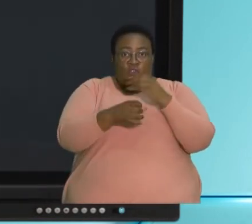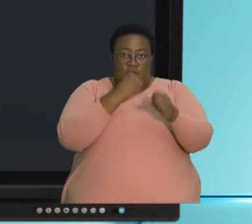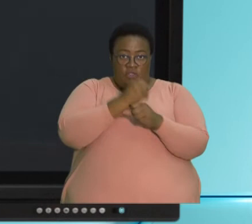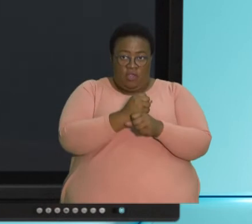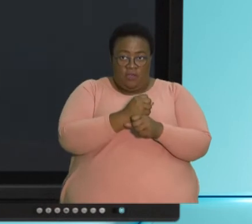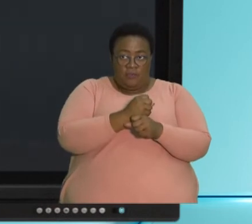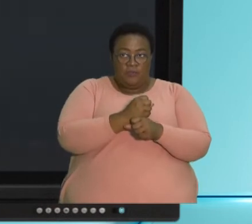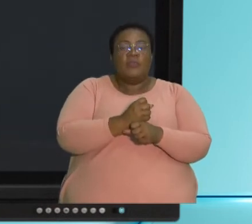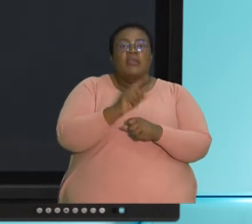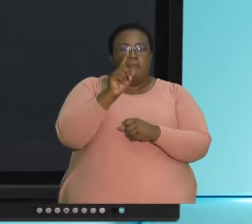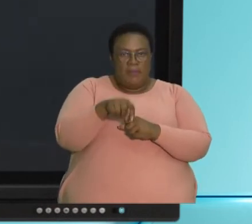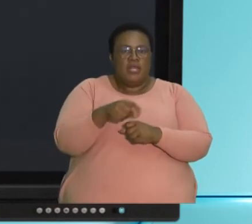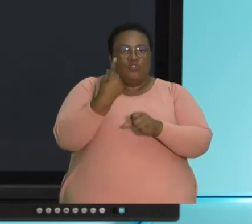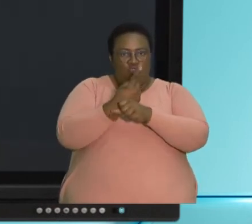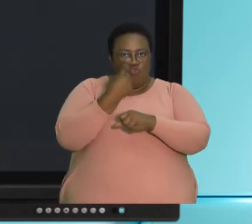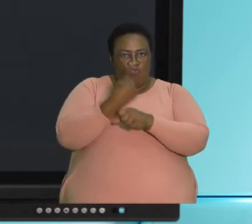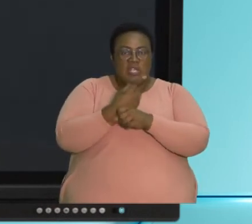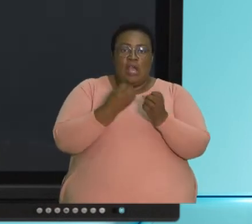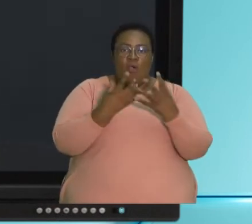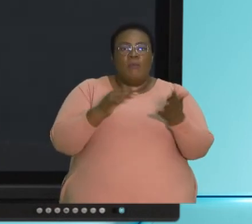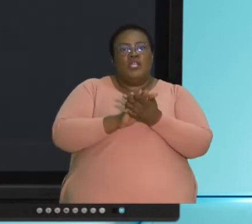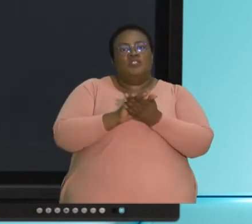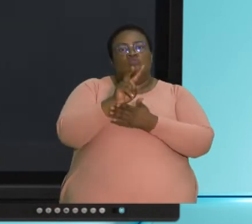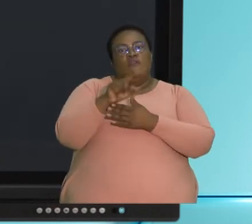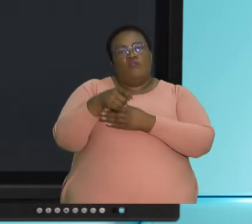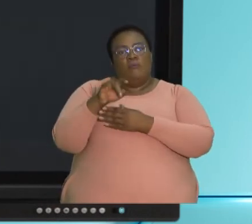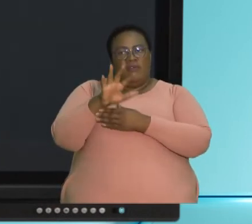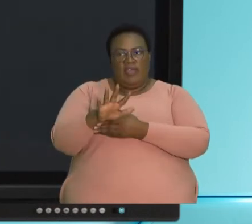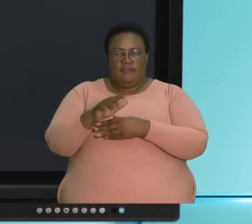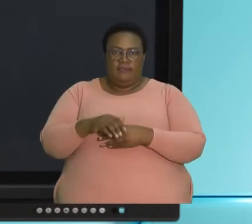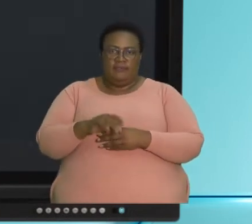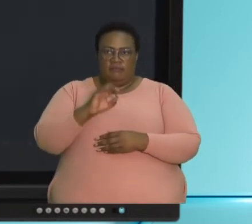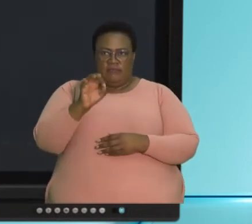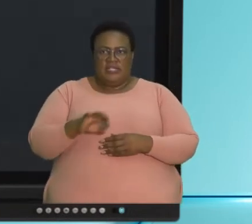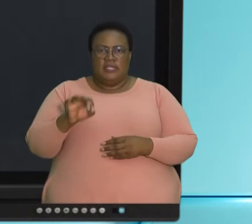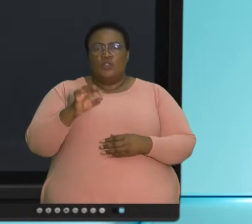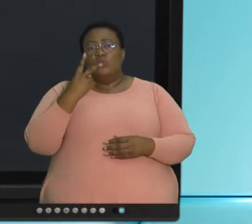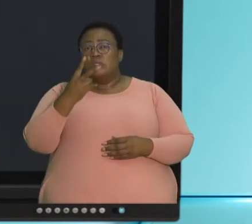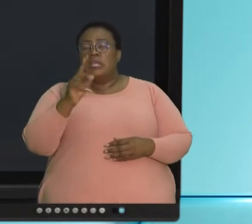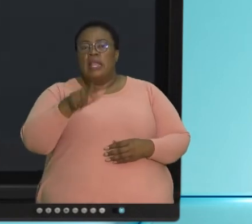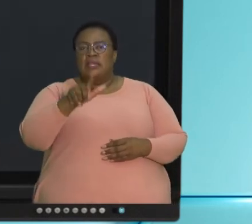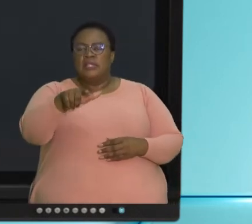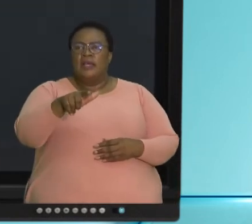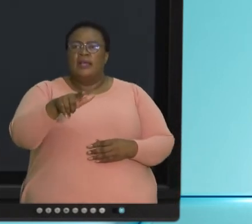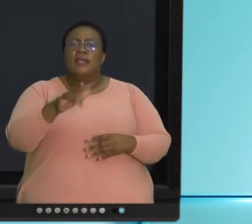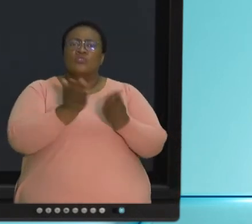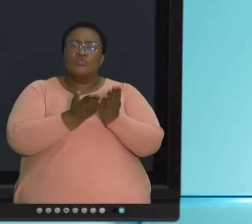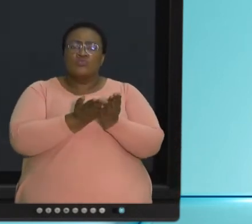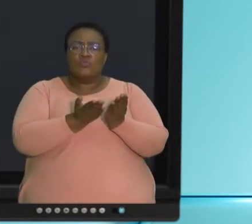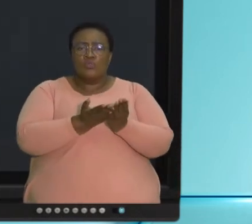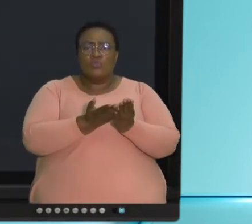actually given Sibongile, it must always amount to the 12.5. At times you will see later on in